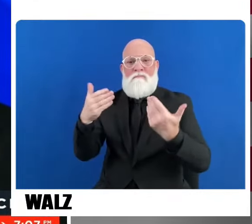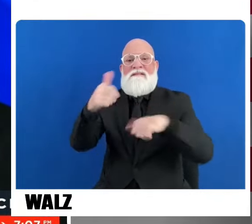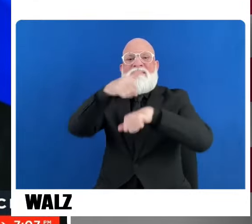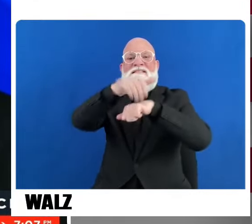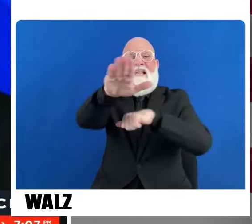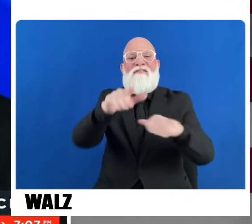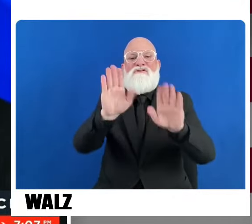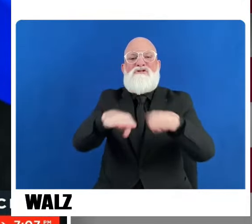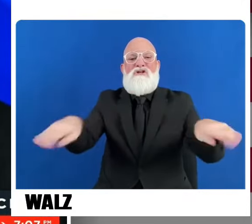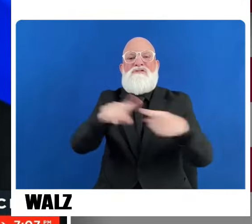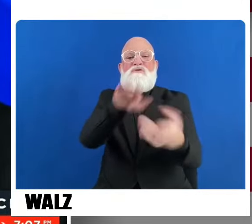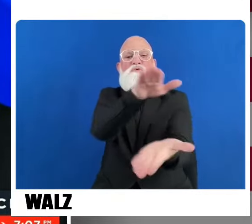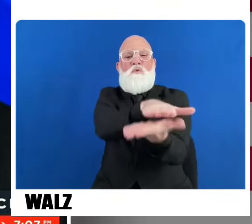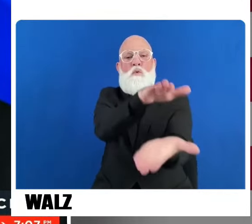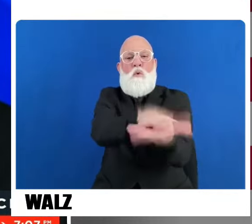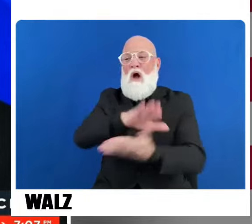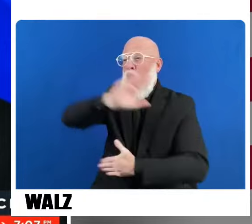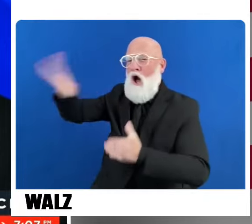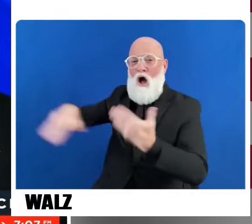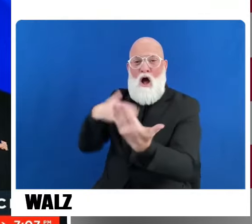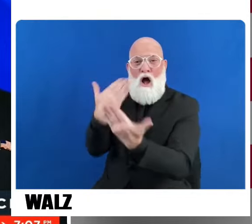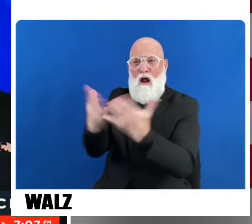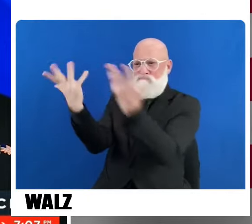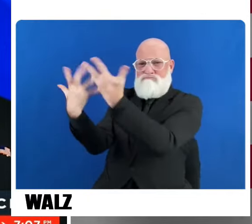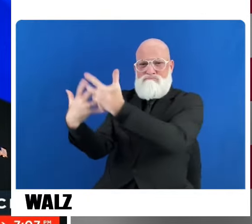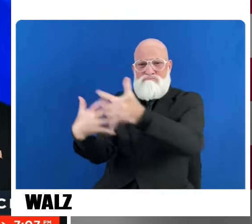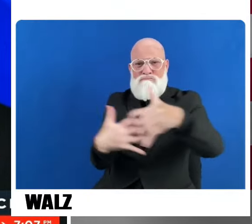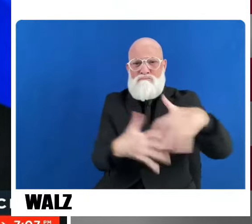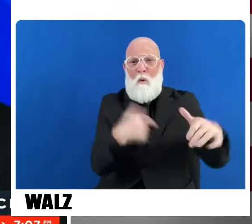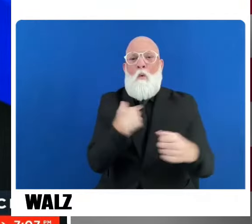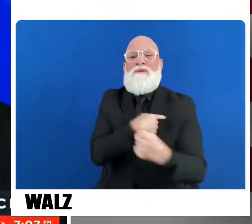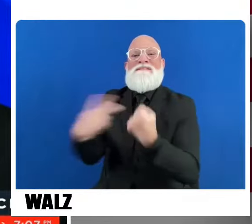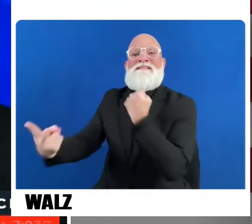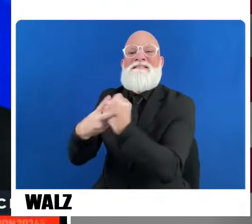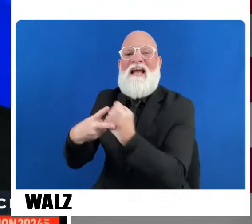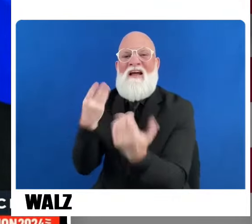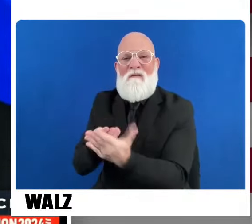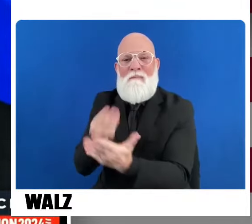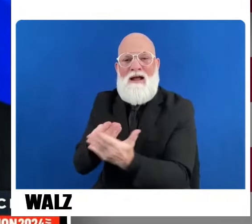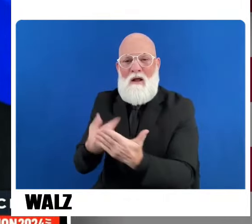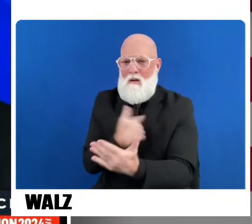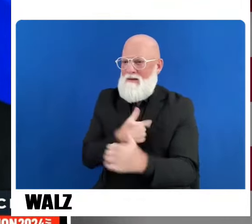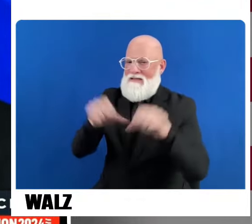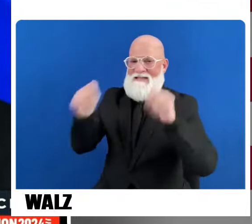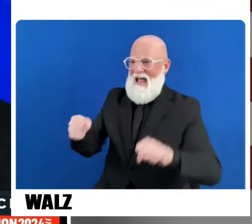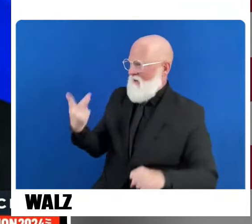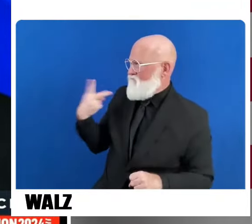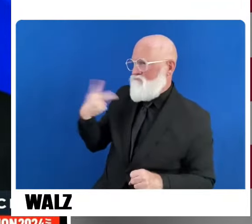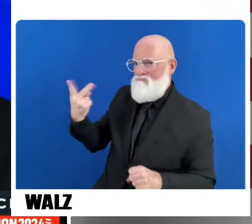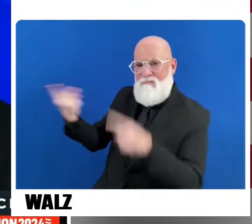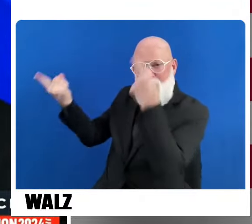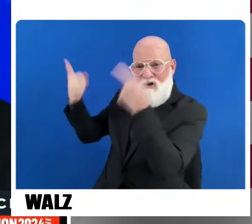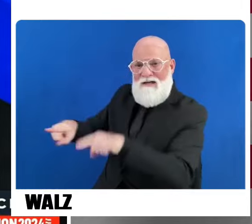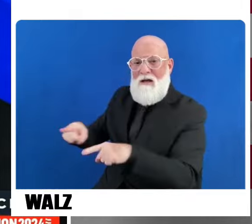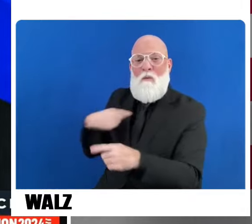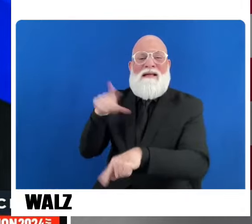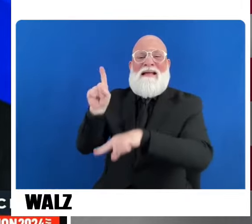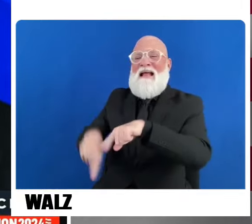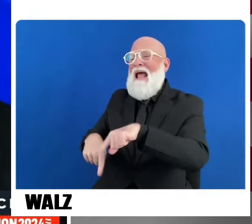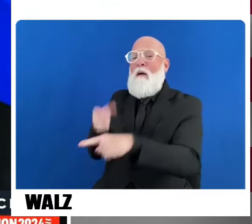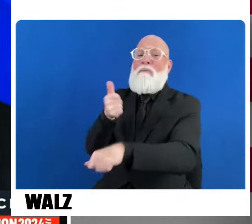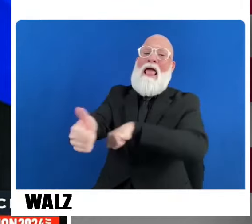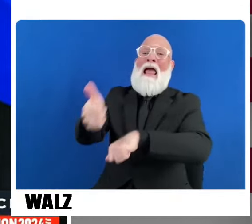up saving our money. And that's the thing that I think we should be able to find some common ground in, but we can't blame immigrants for the